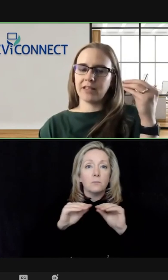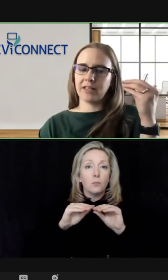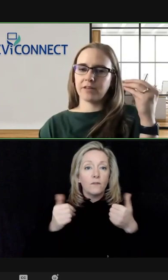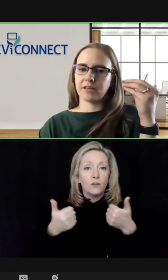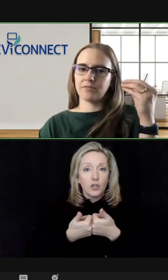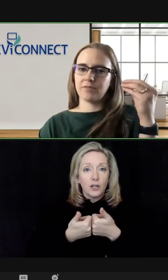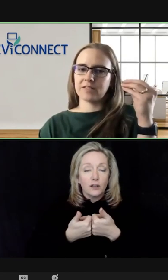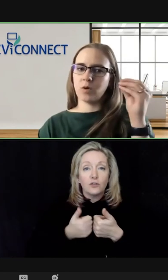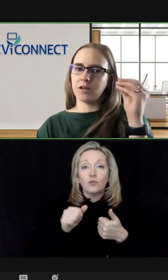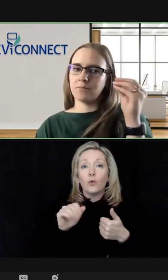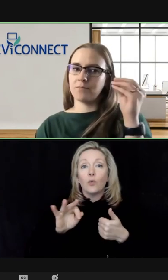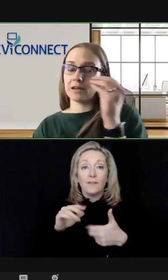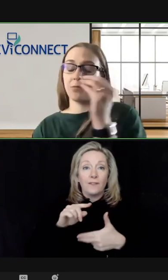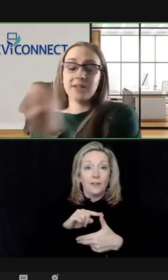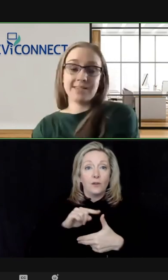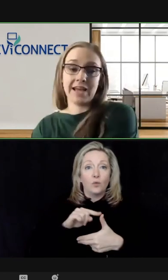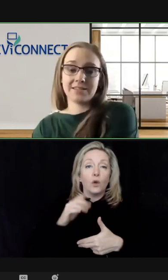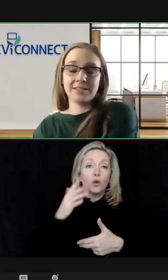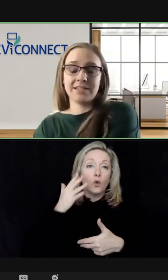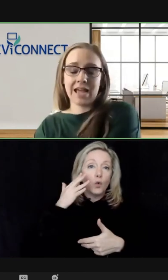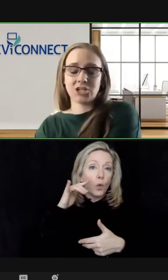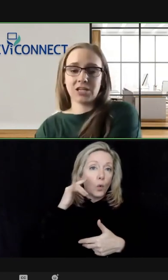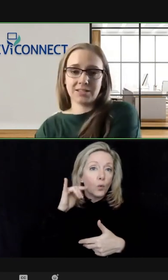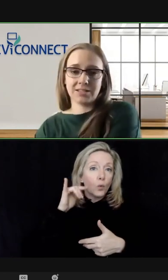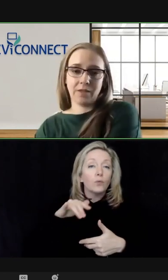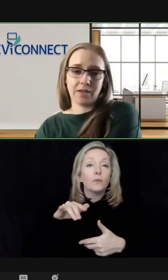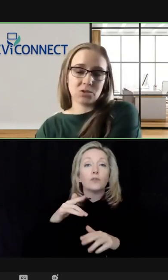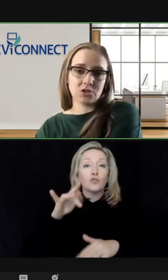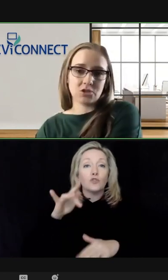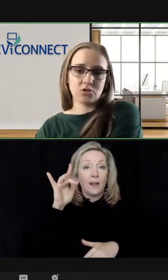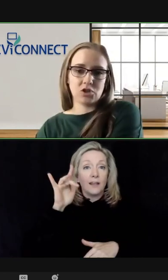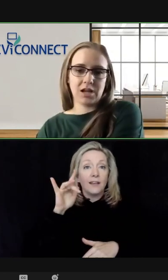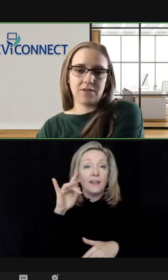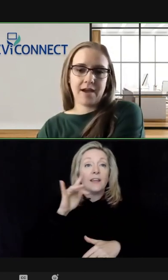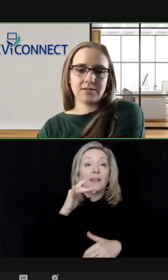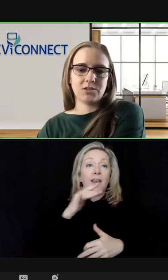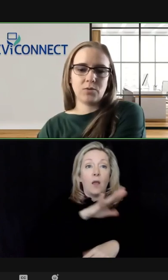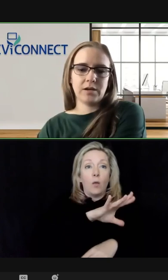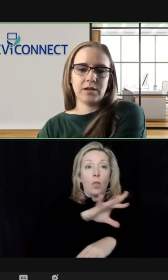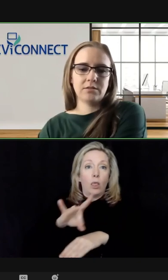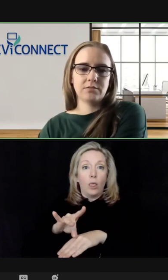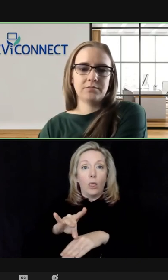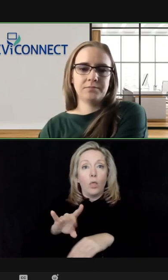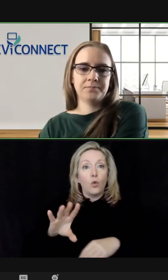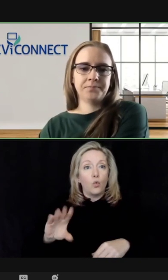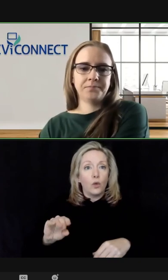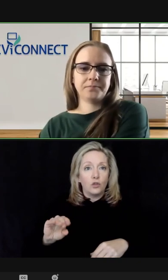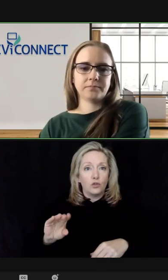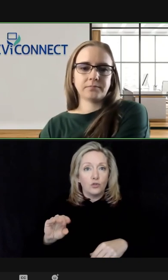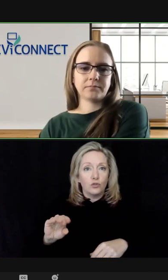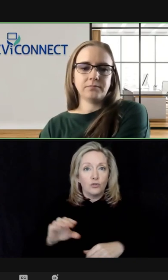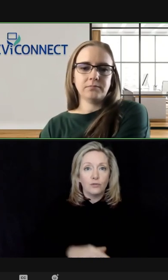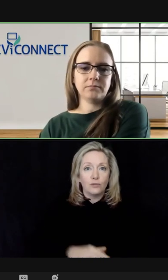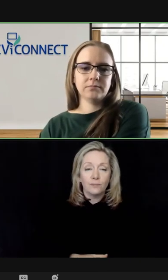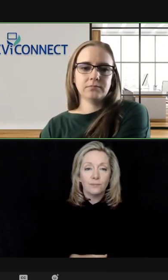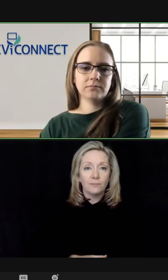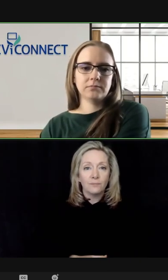those gold Mylar things in phase 1, my what's next is attaching it to something like a switch so she can have access to it.